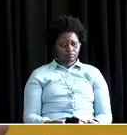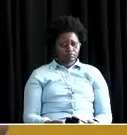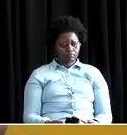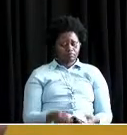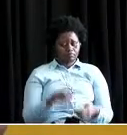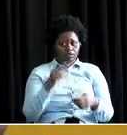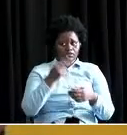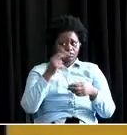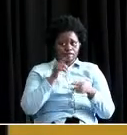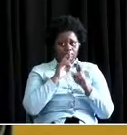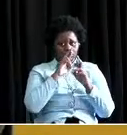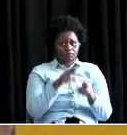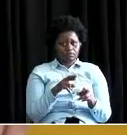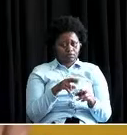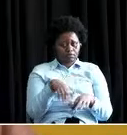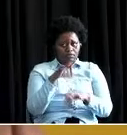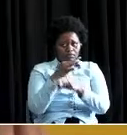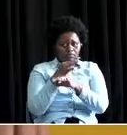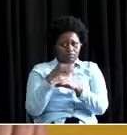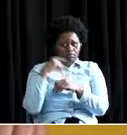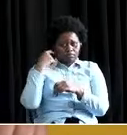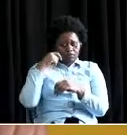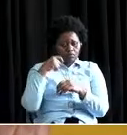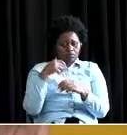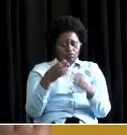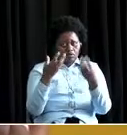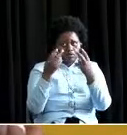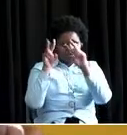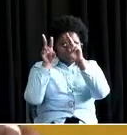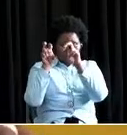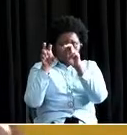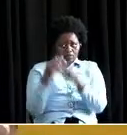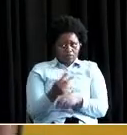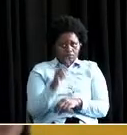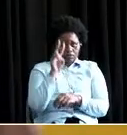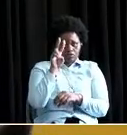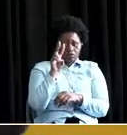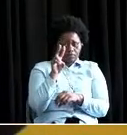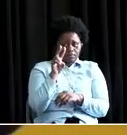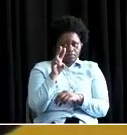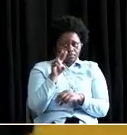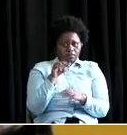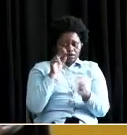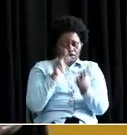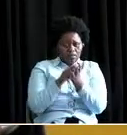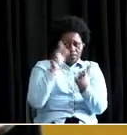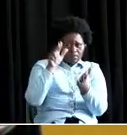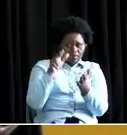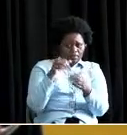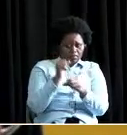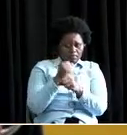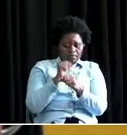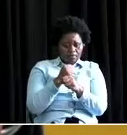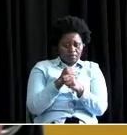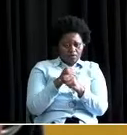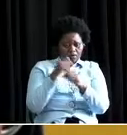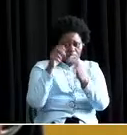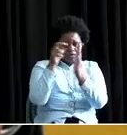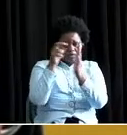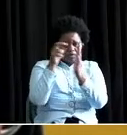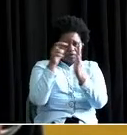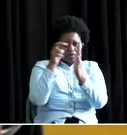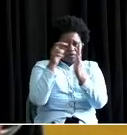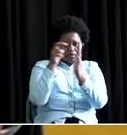The second report, Babu Speaker, is item number 2. Ratification of approval made in terms of